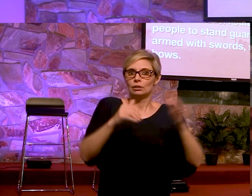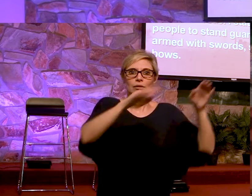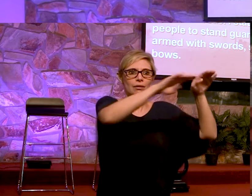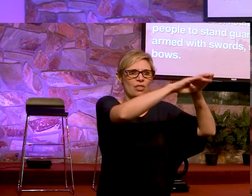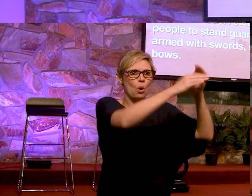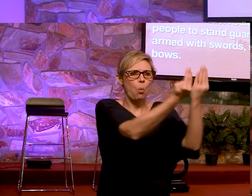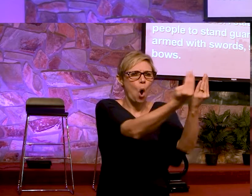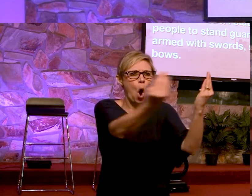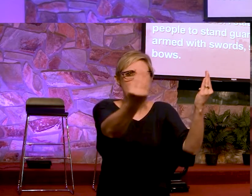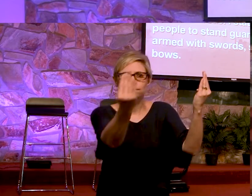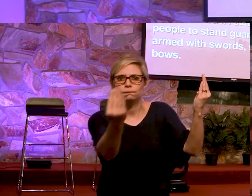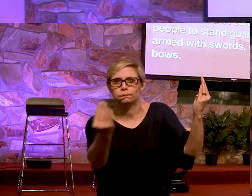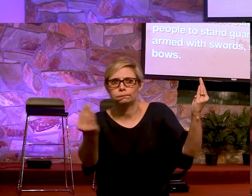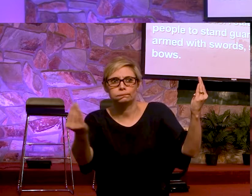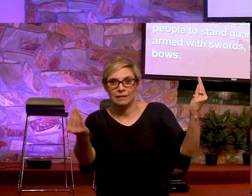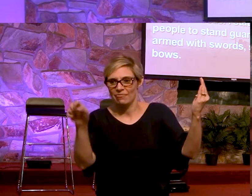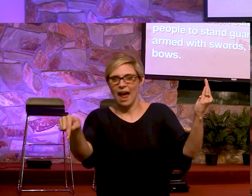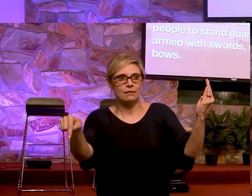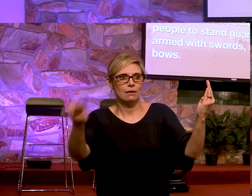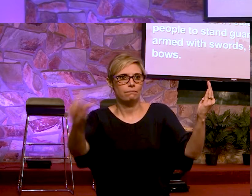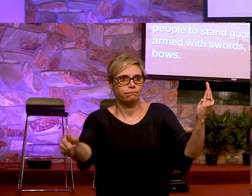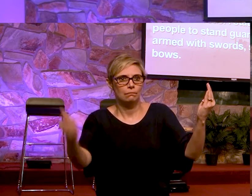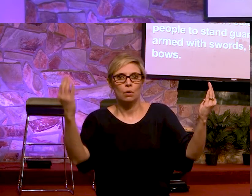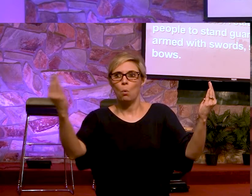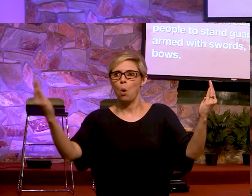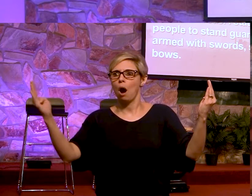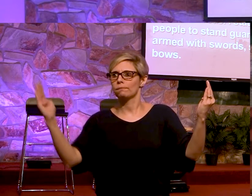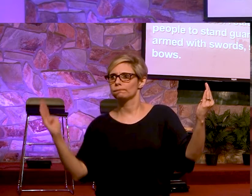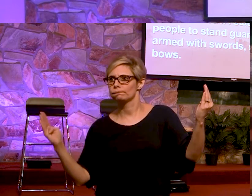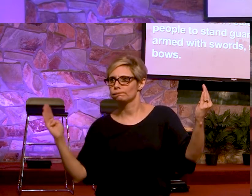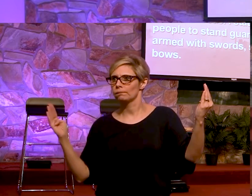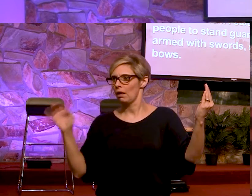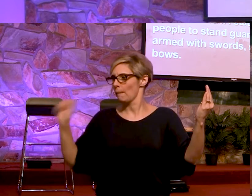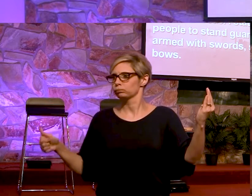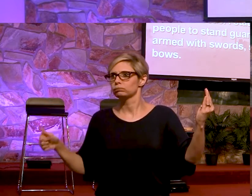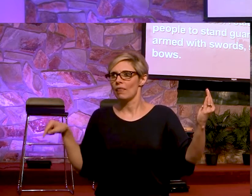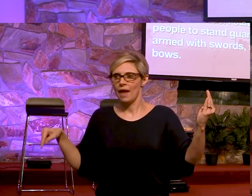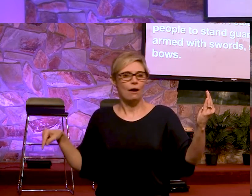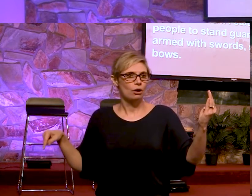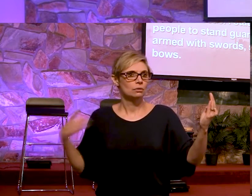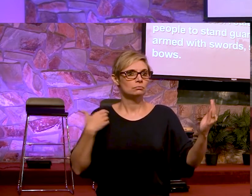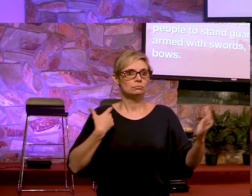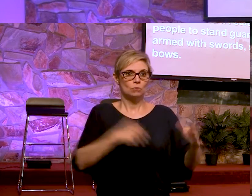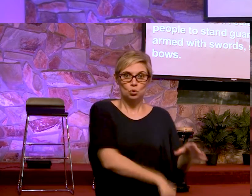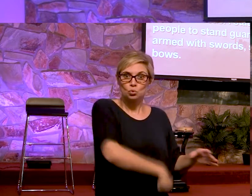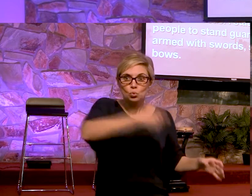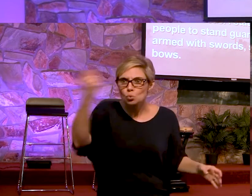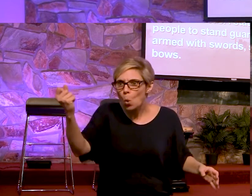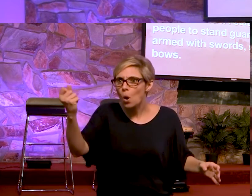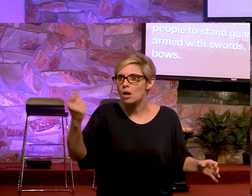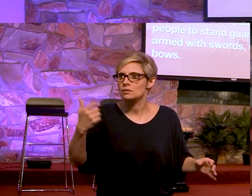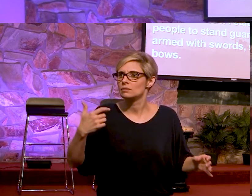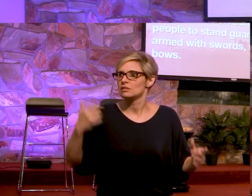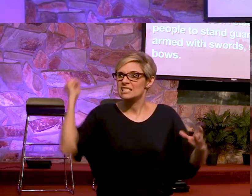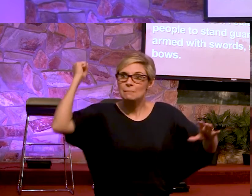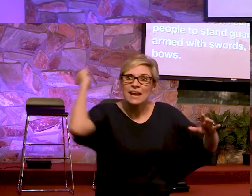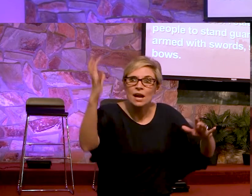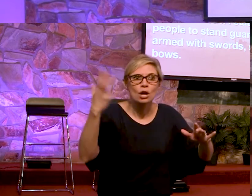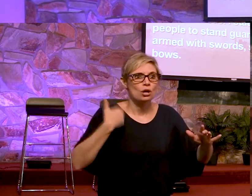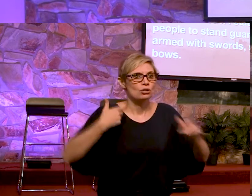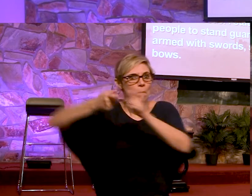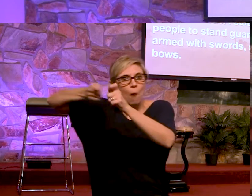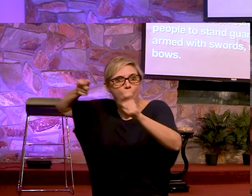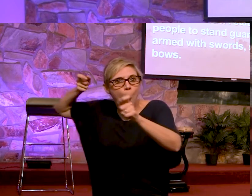the exposed areas. I stationed the people to stand guard by families armed with swords, spears, and